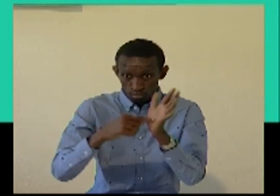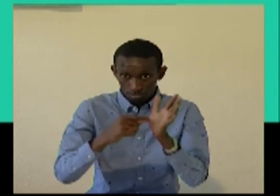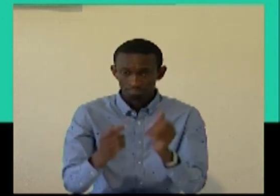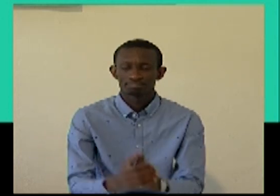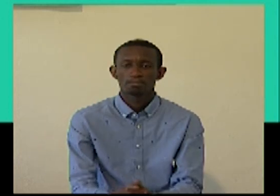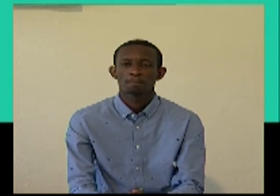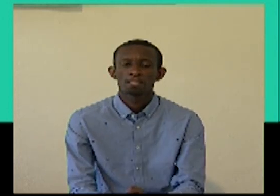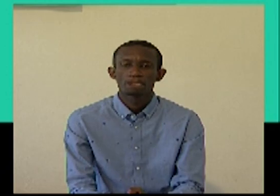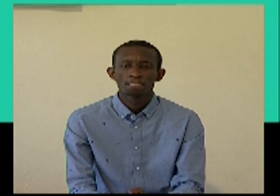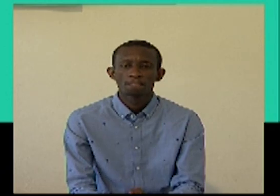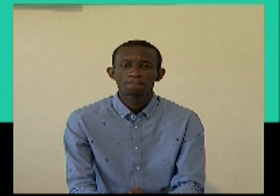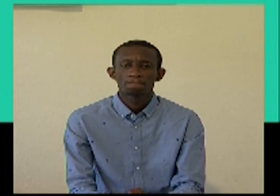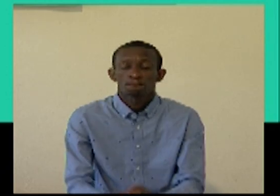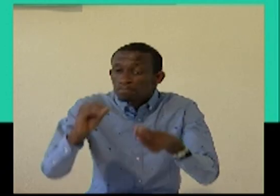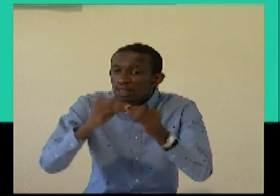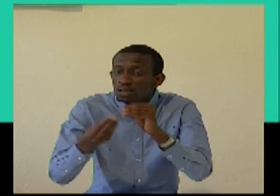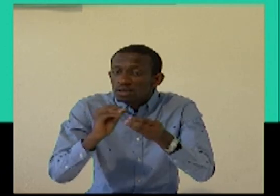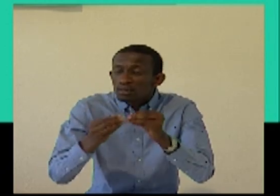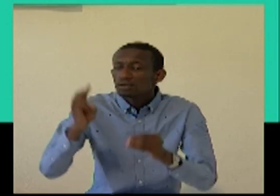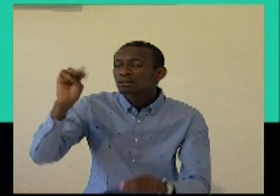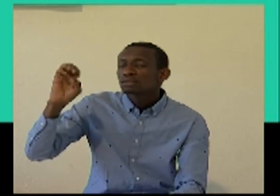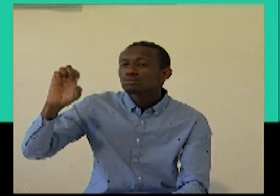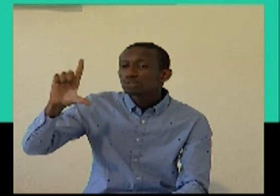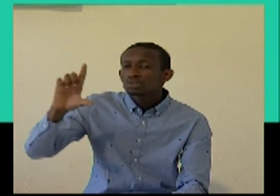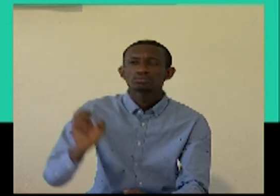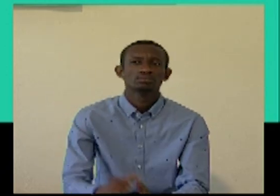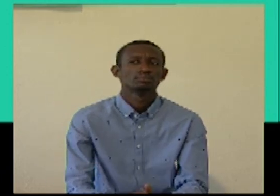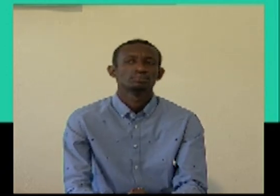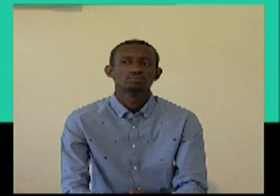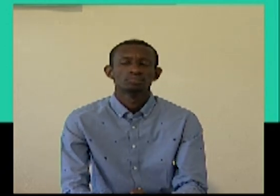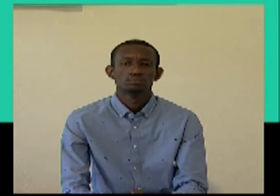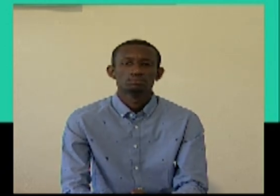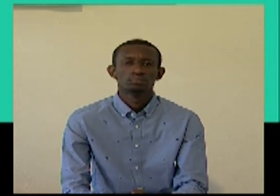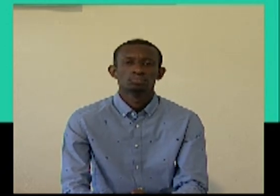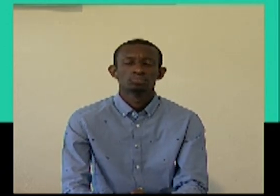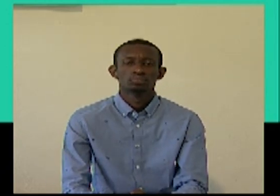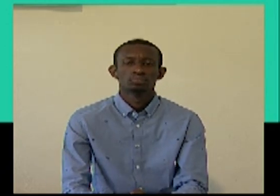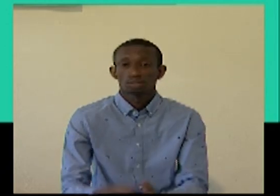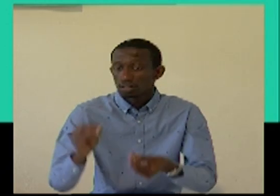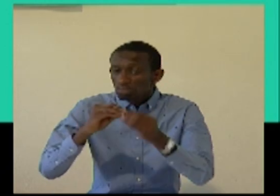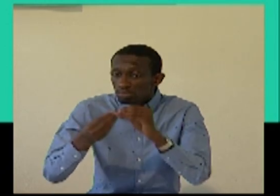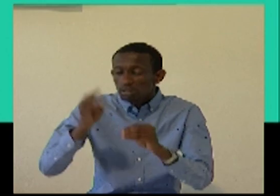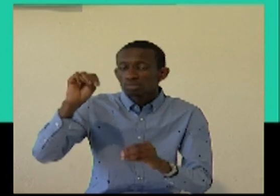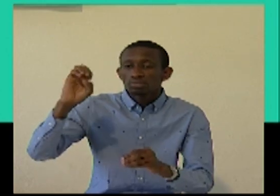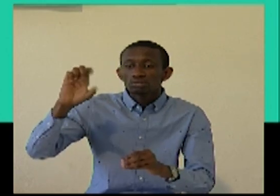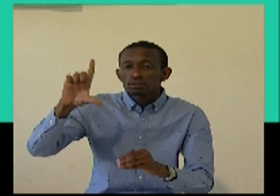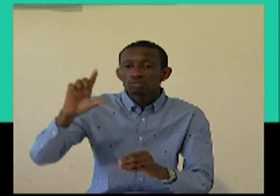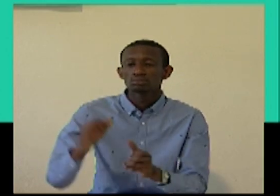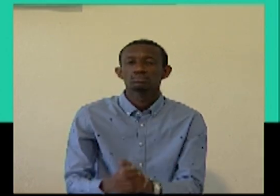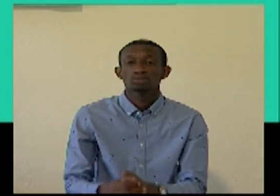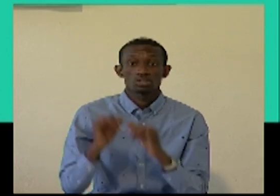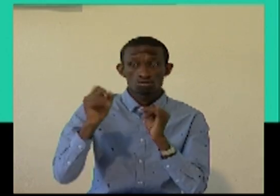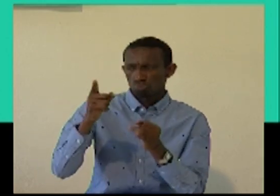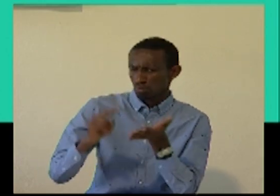Examples, the number of moles, you can get the number of moles when